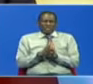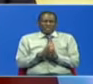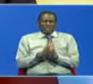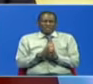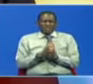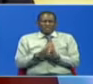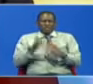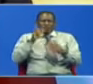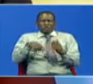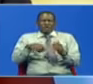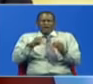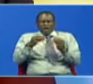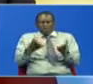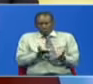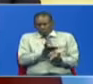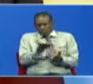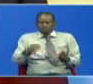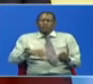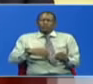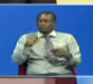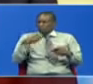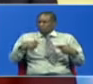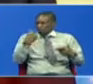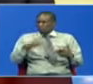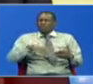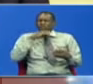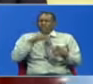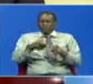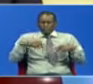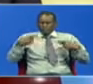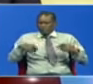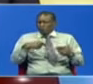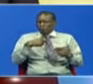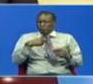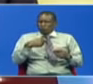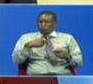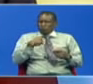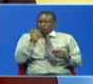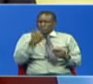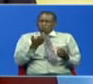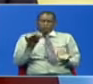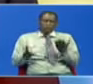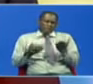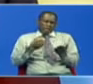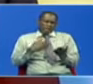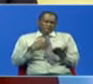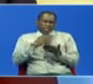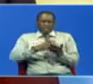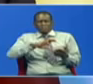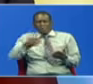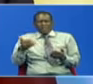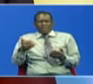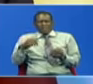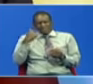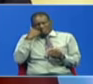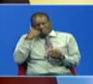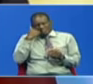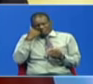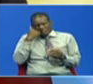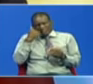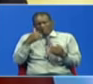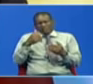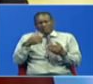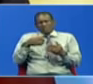What proportion of these deaths are from people who may have had some underlying conditions, and what type of